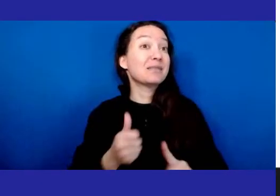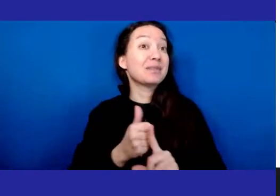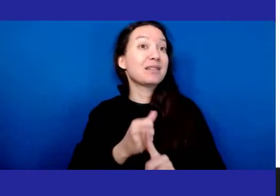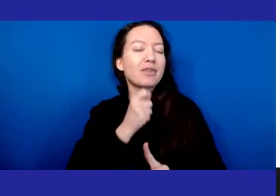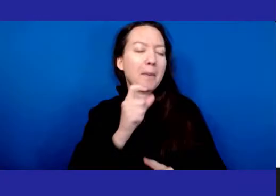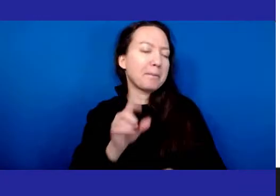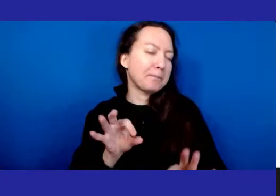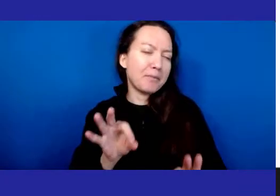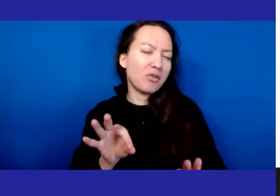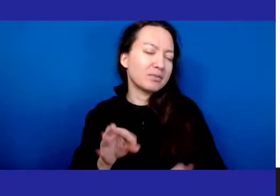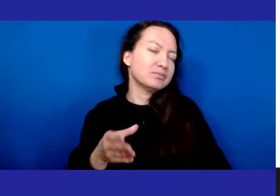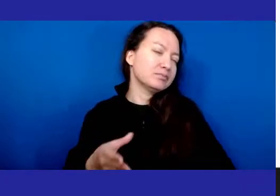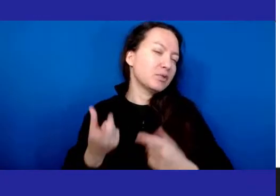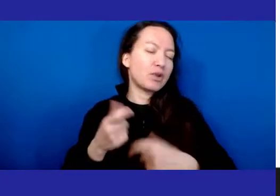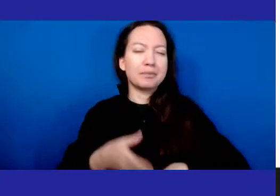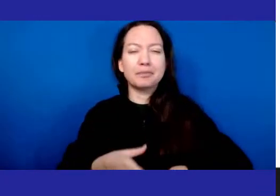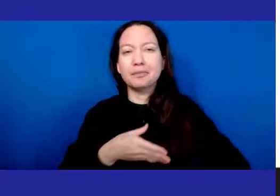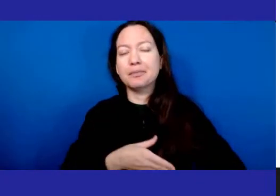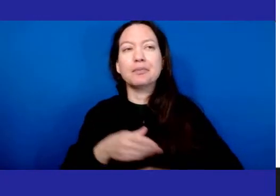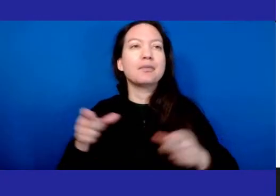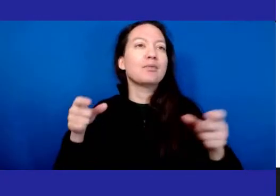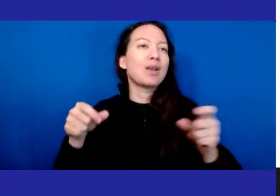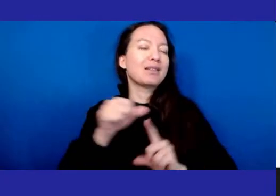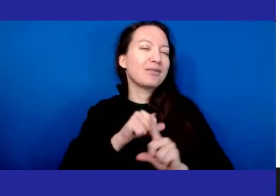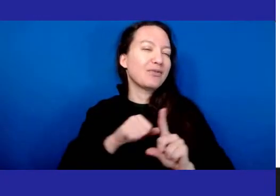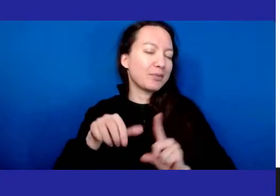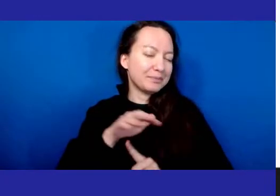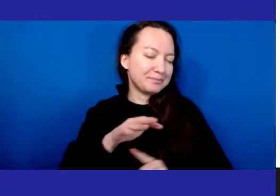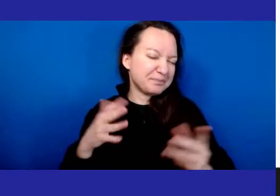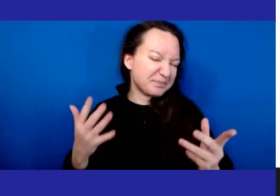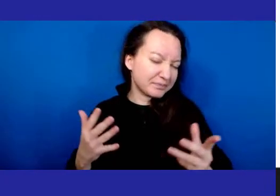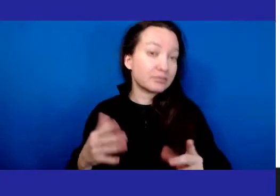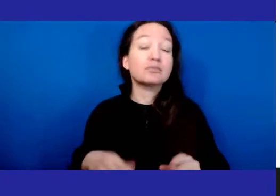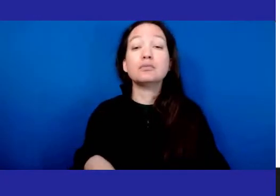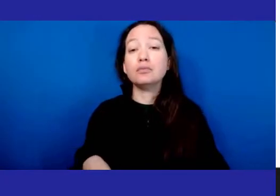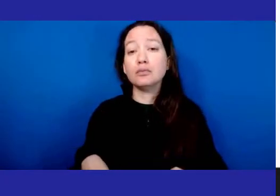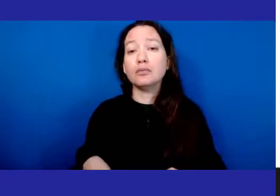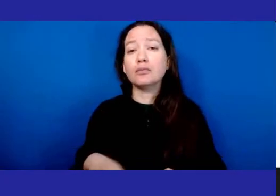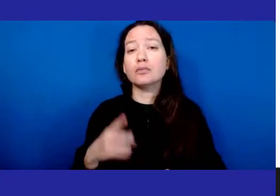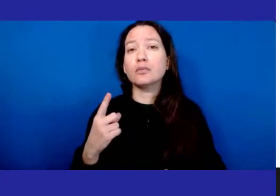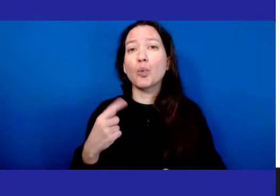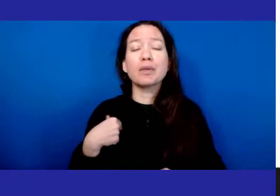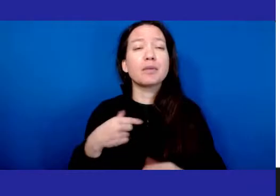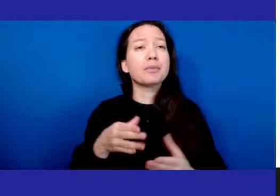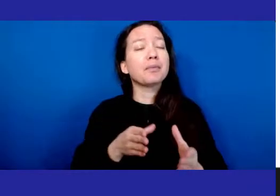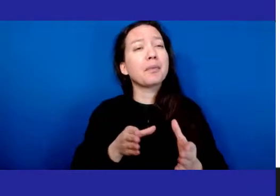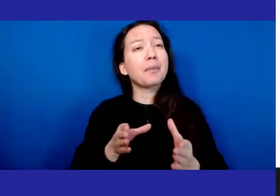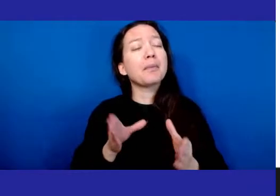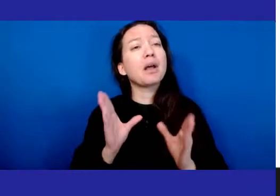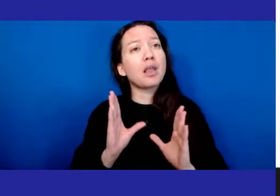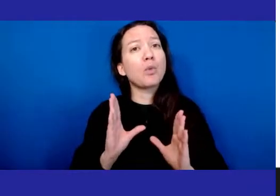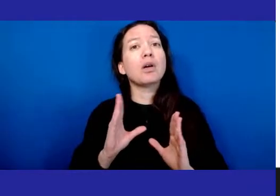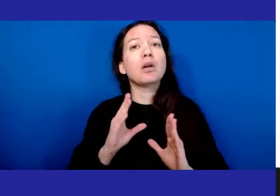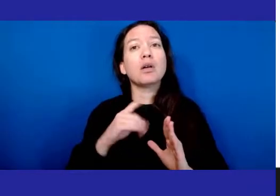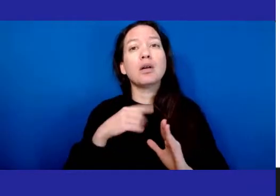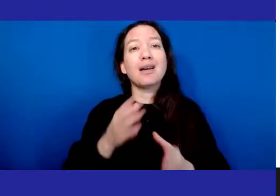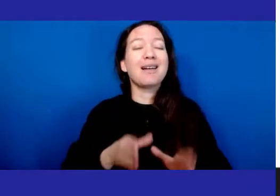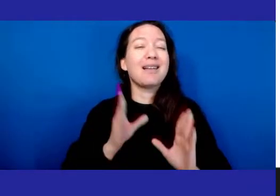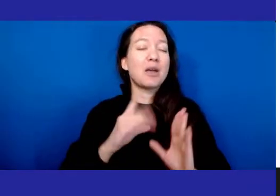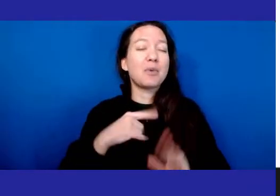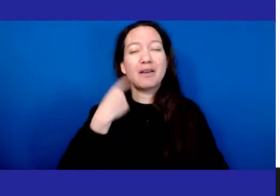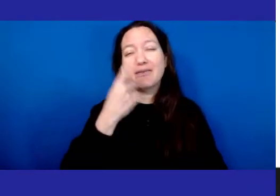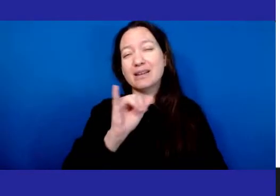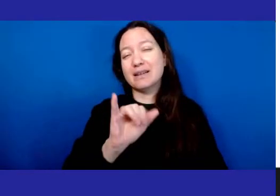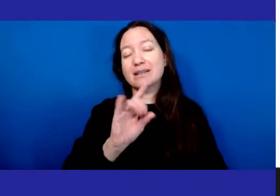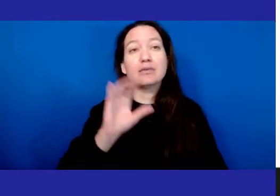to make the best of the regulatory environment within. One of the tacks that we have taken is allowing Face ID. So if you pick up